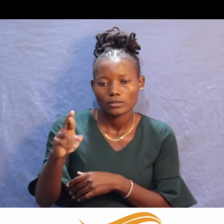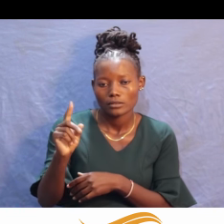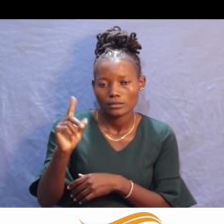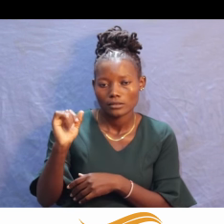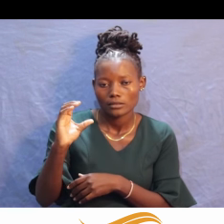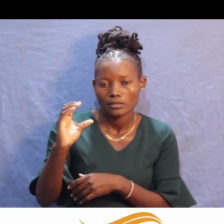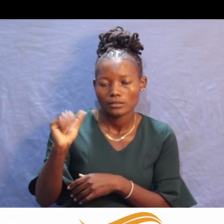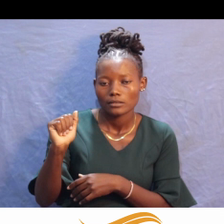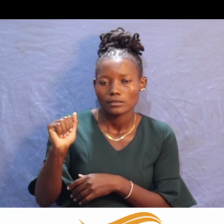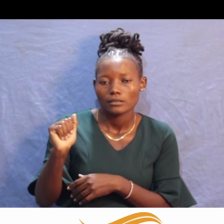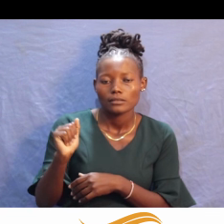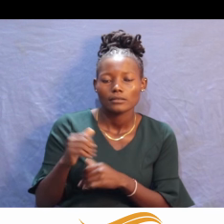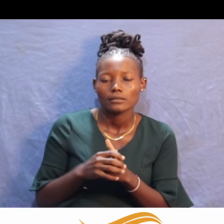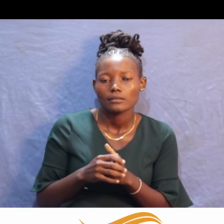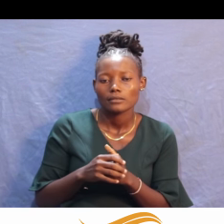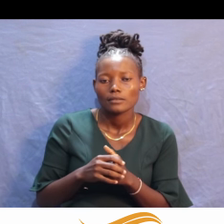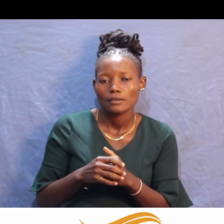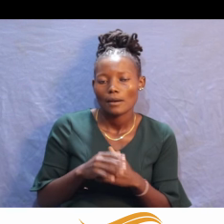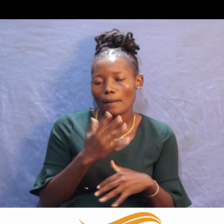pumped per minute.